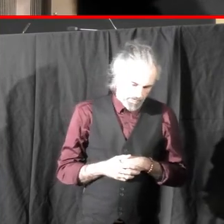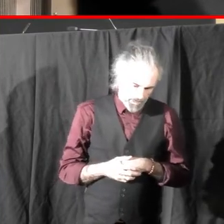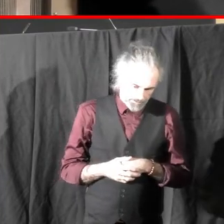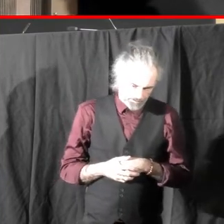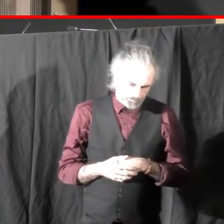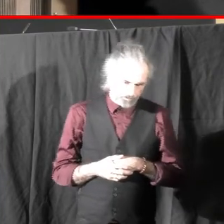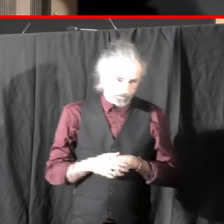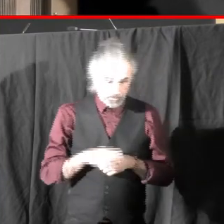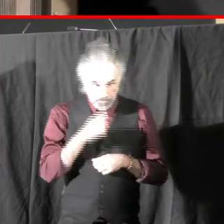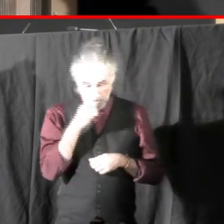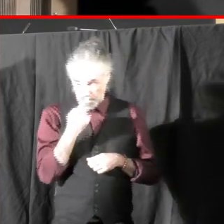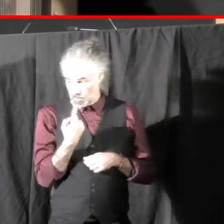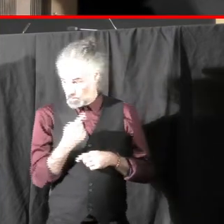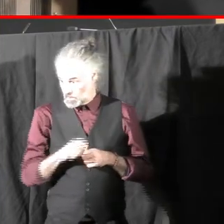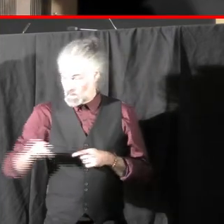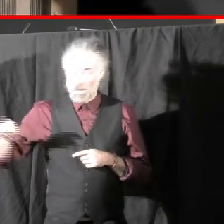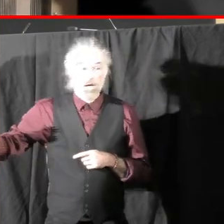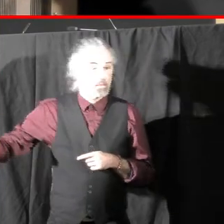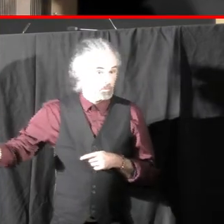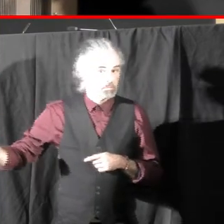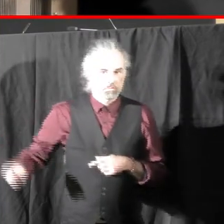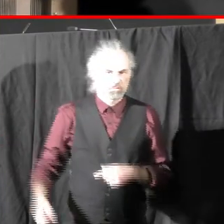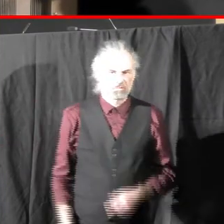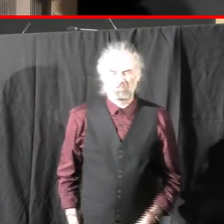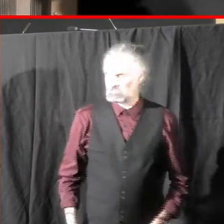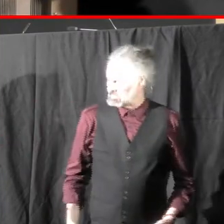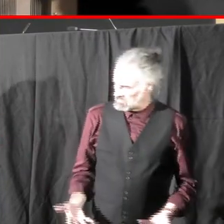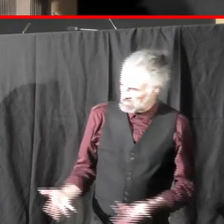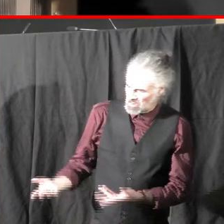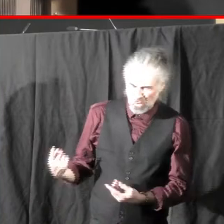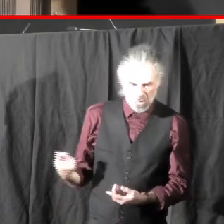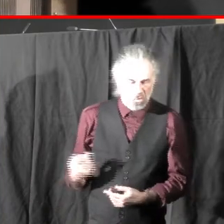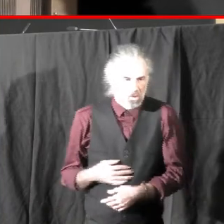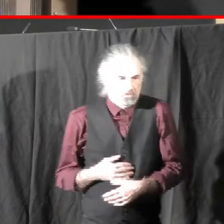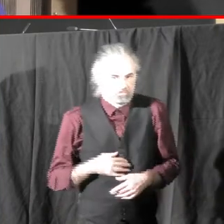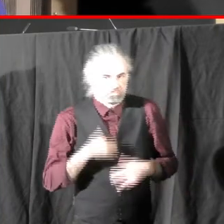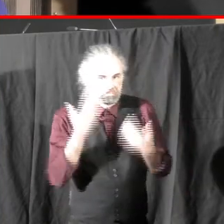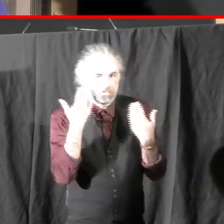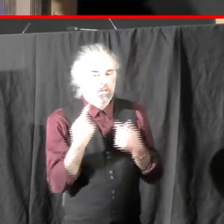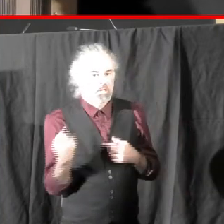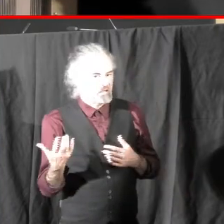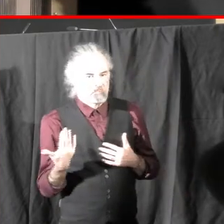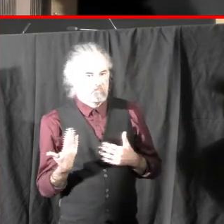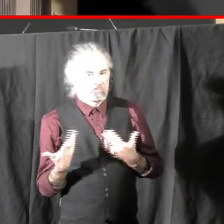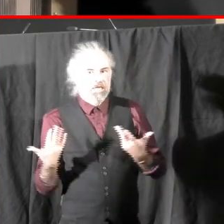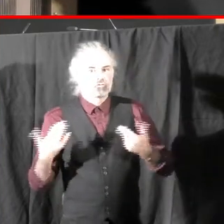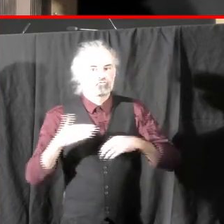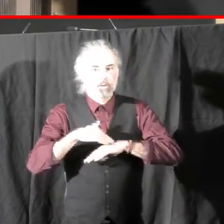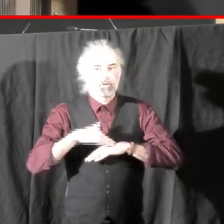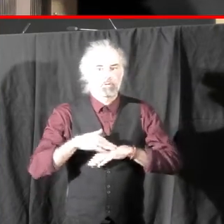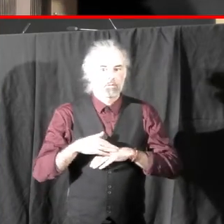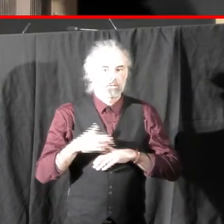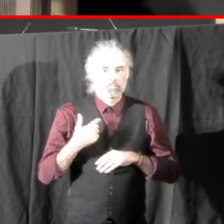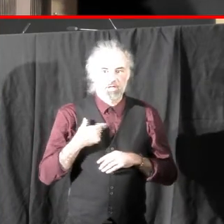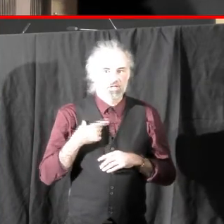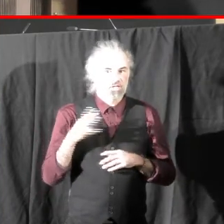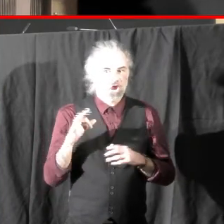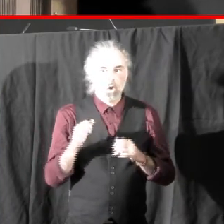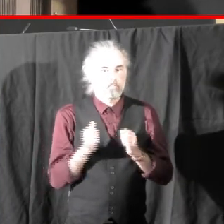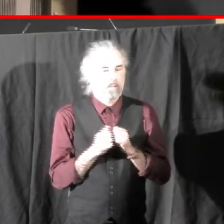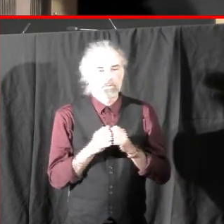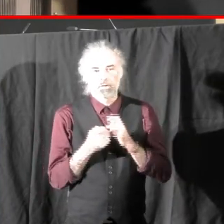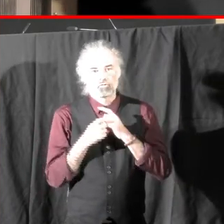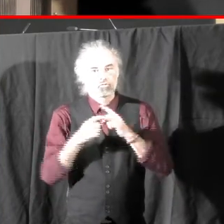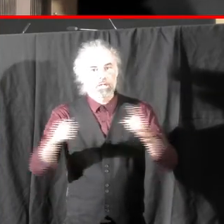down the road from me, Thakul, he's in all sorts of trouble because he hasn't got a publication out.